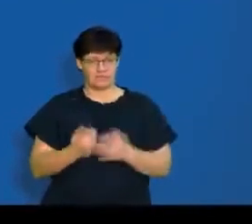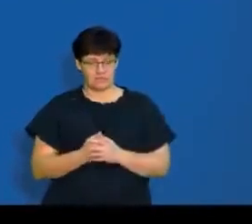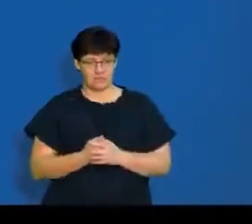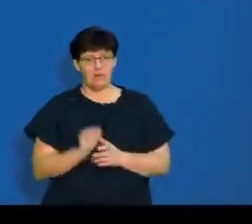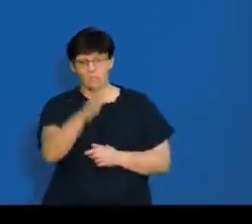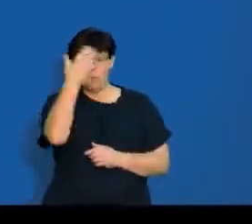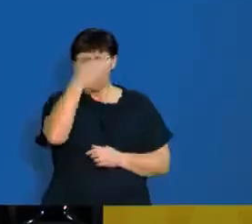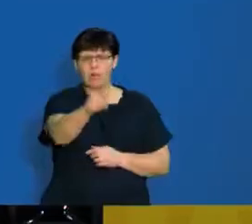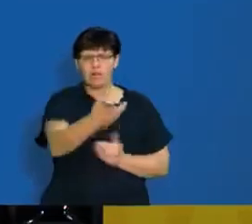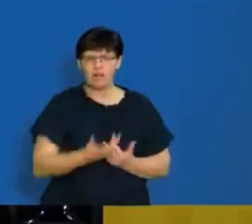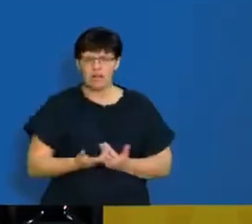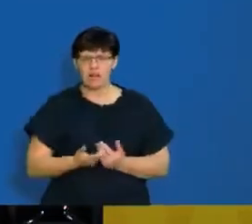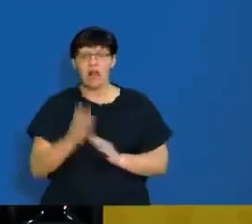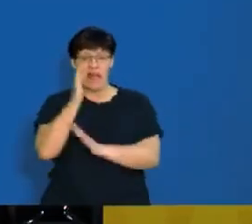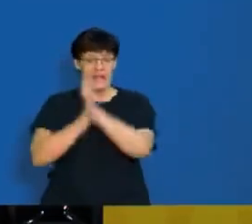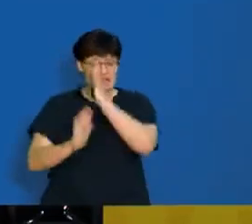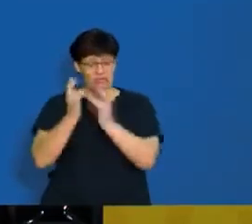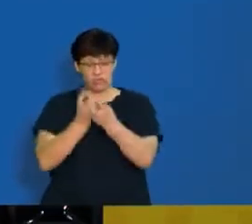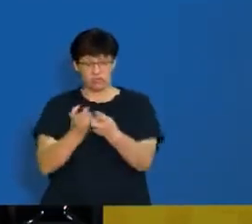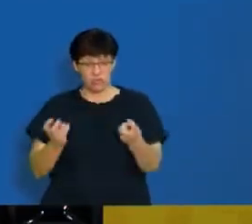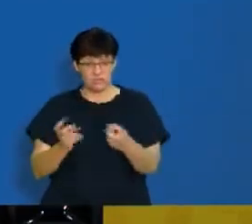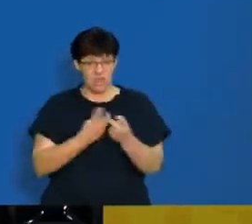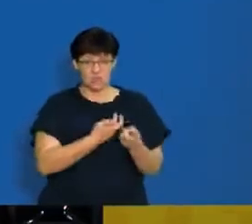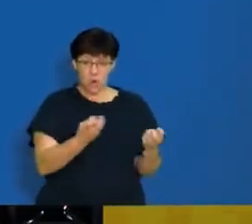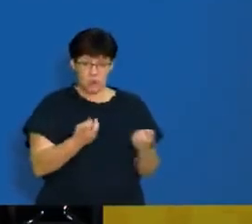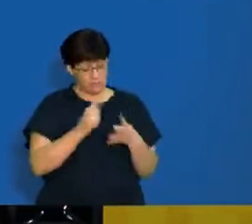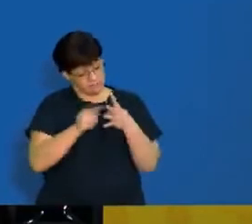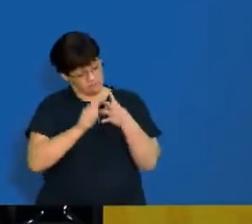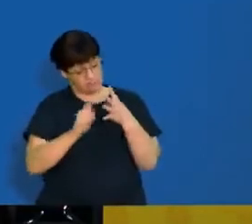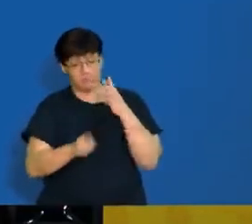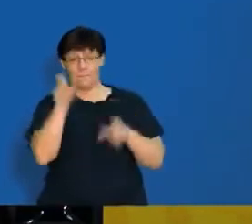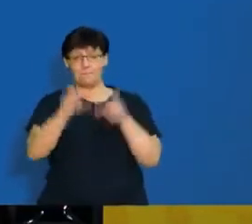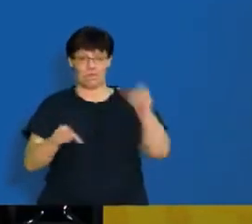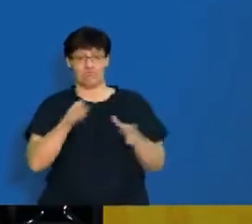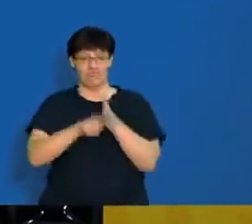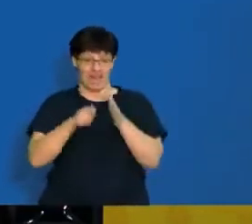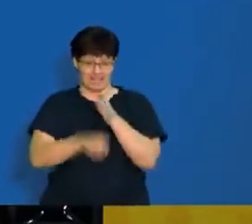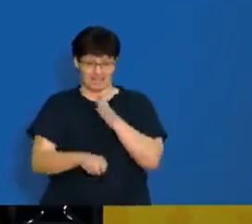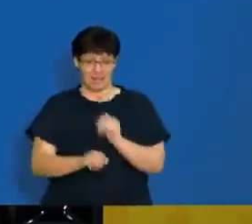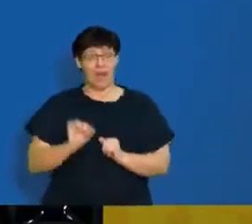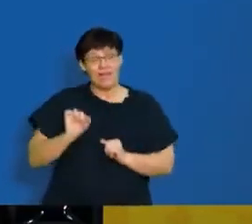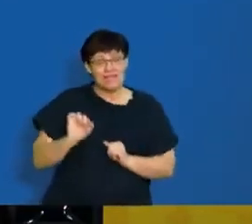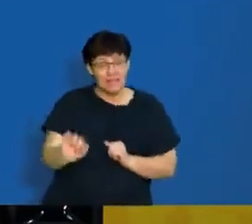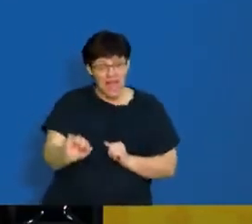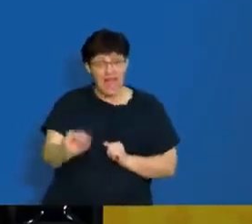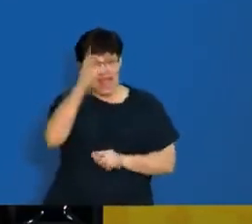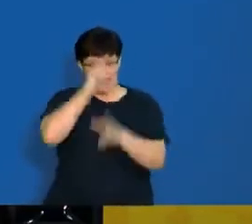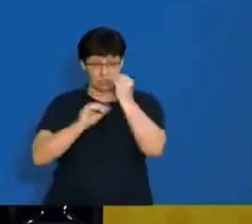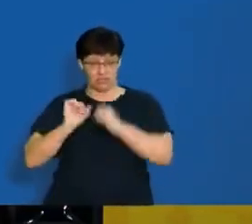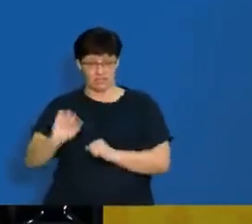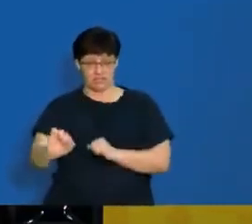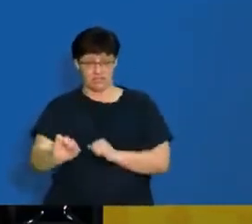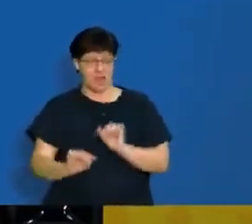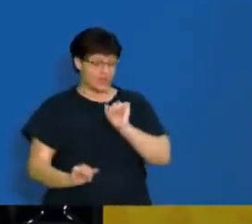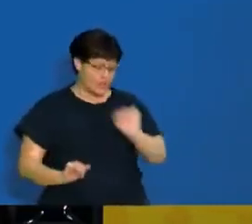will know that history sources come from different people who might have experienced the event in